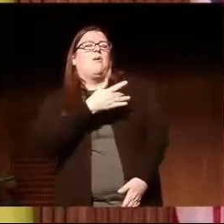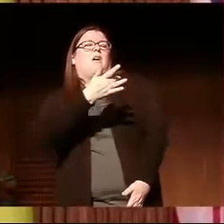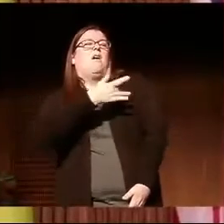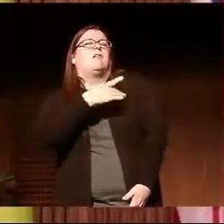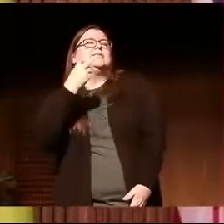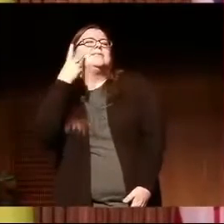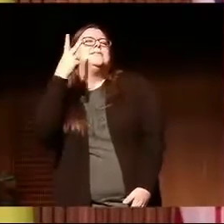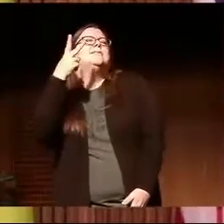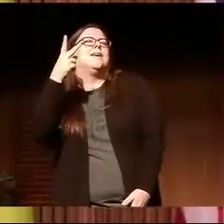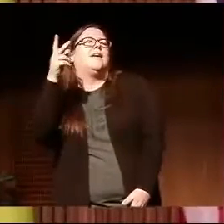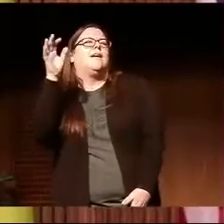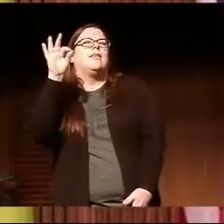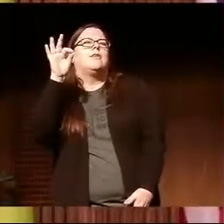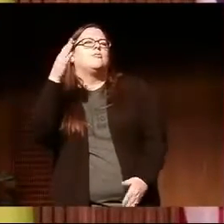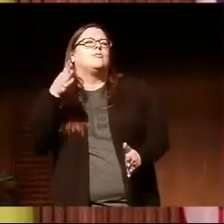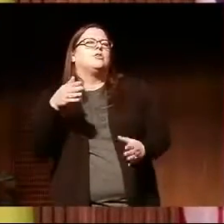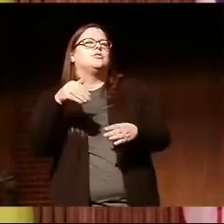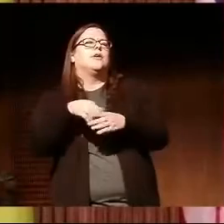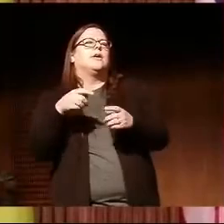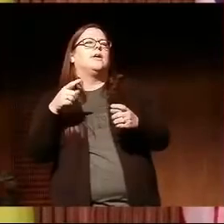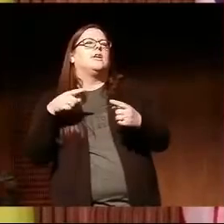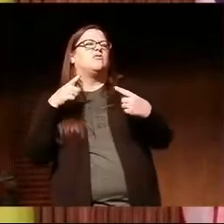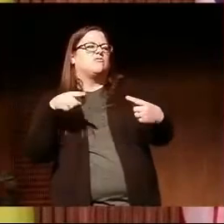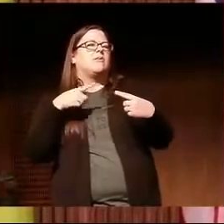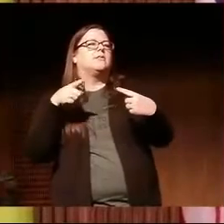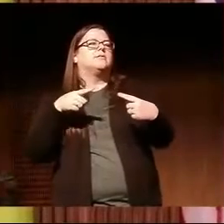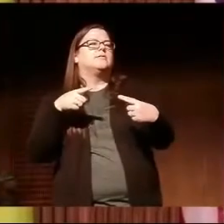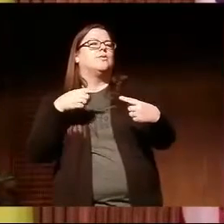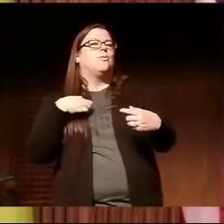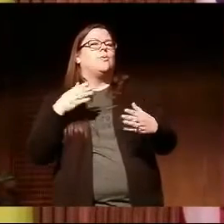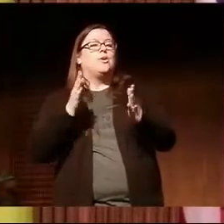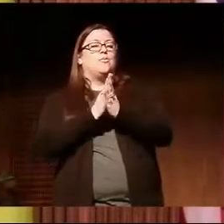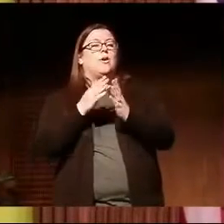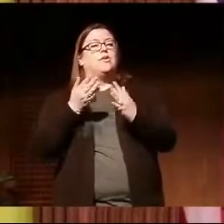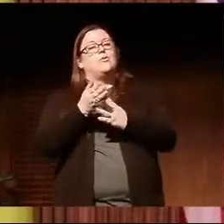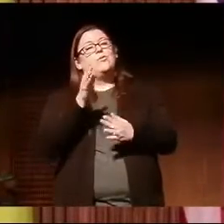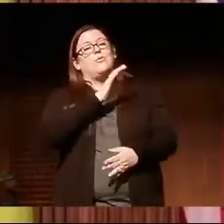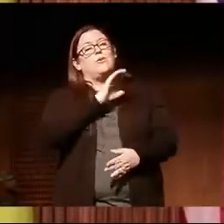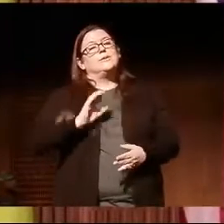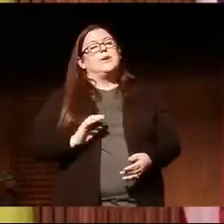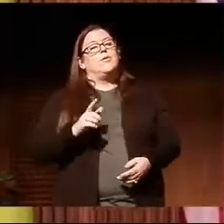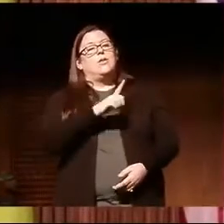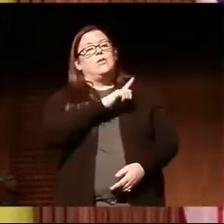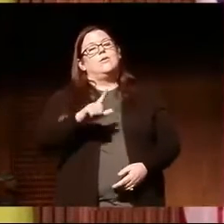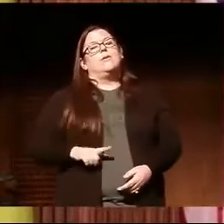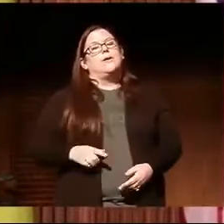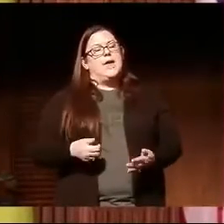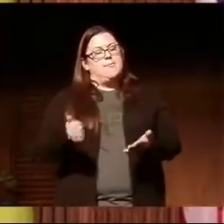the preacher in trials. We pray this through Christ our Lord. Amen.